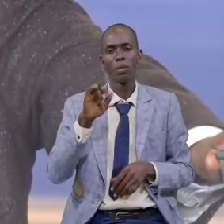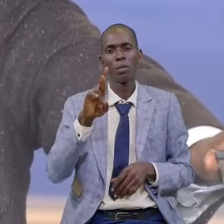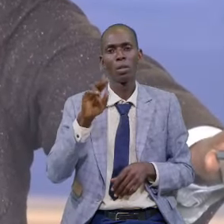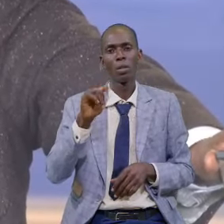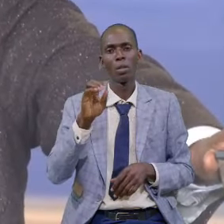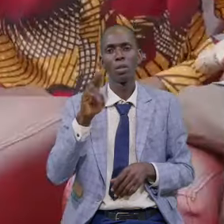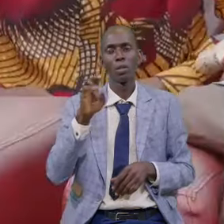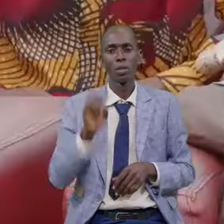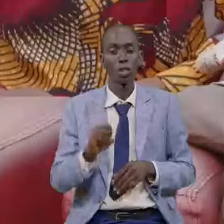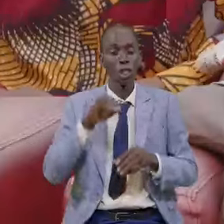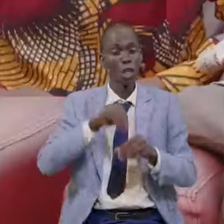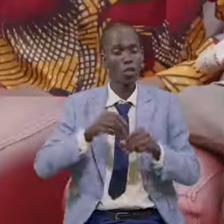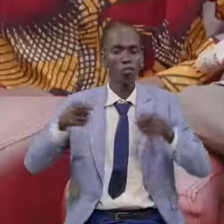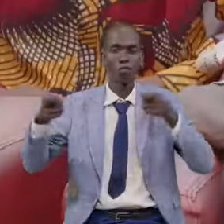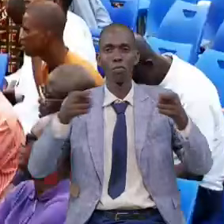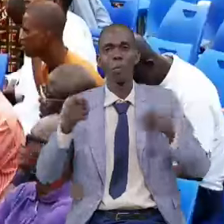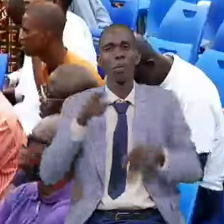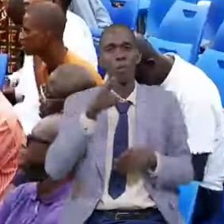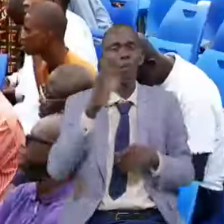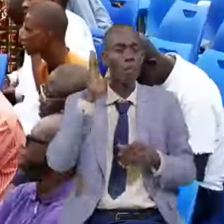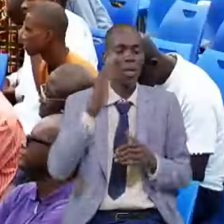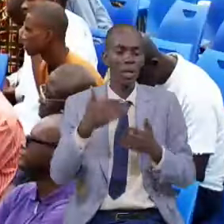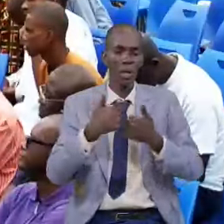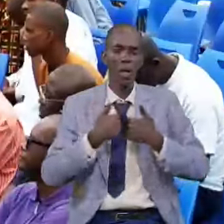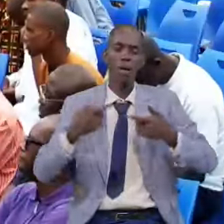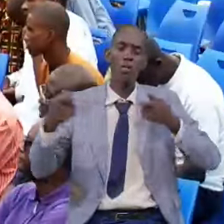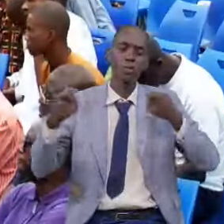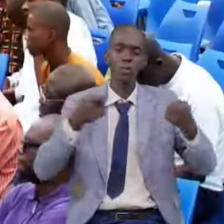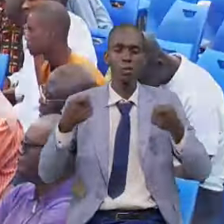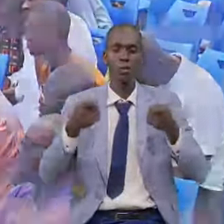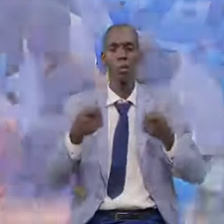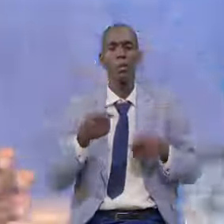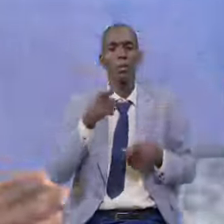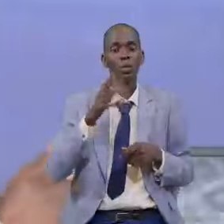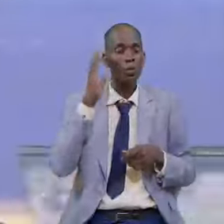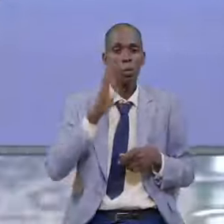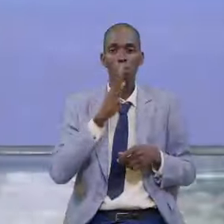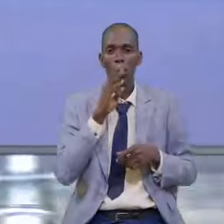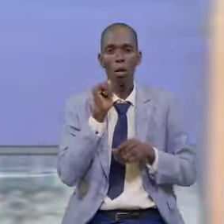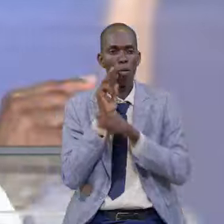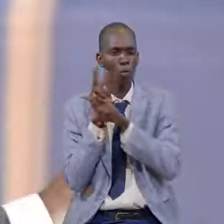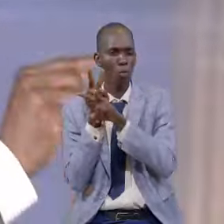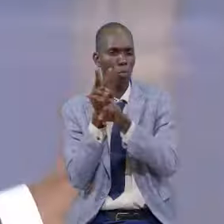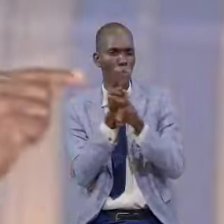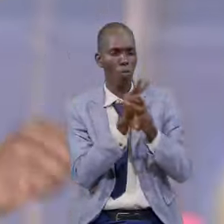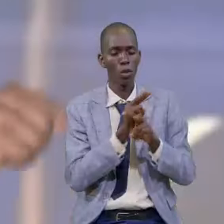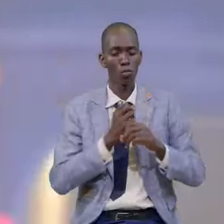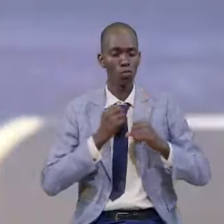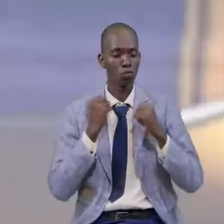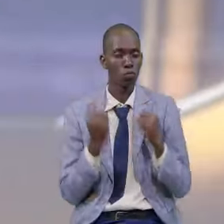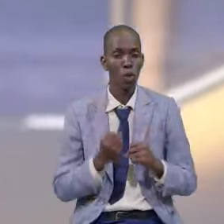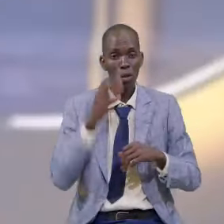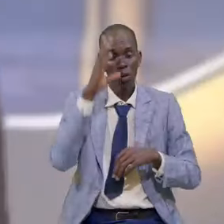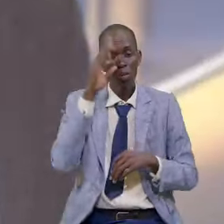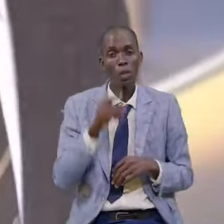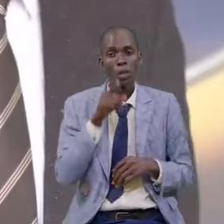dominion. You'll have victory. You'll be a valiant man. And as a valiant man, you choose